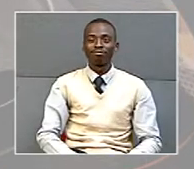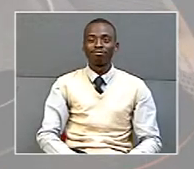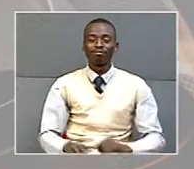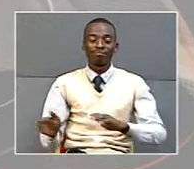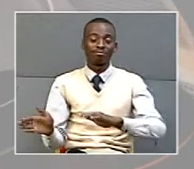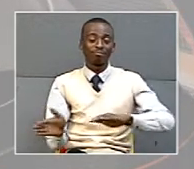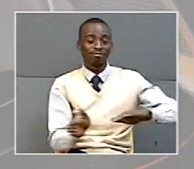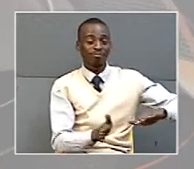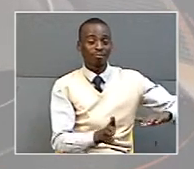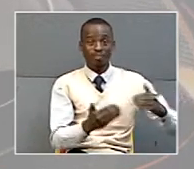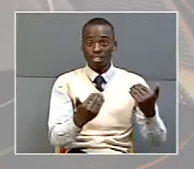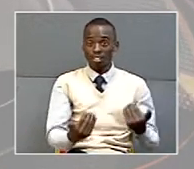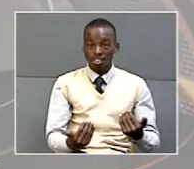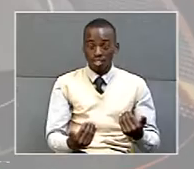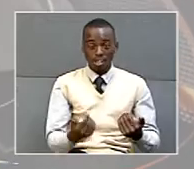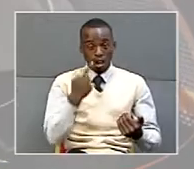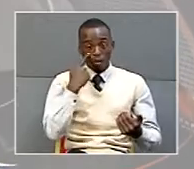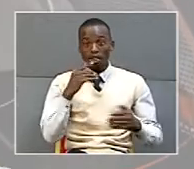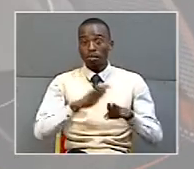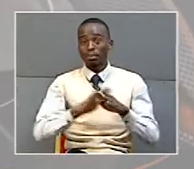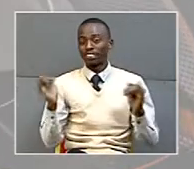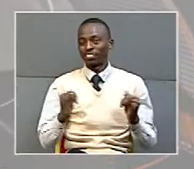Now let's take a look at business news.